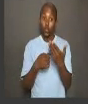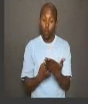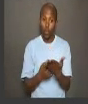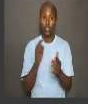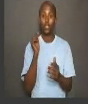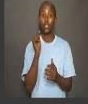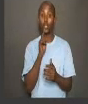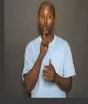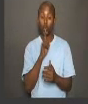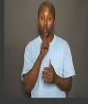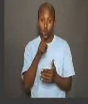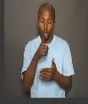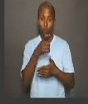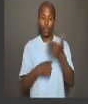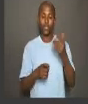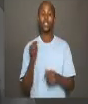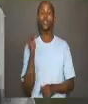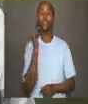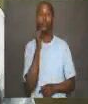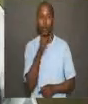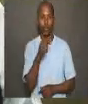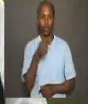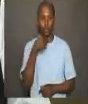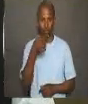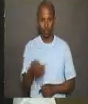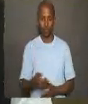truth value is false.